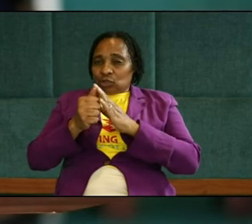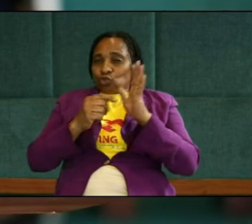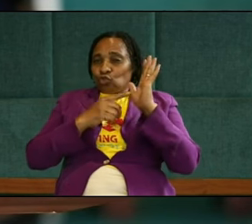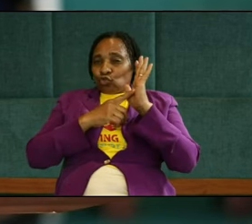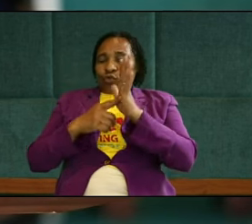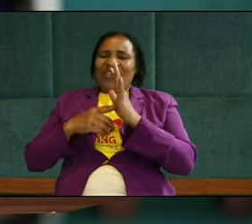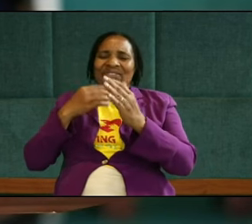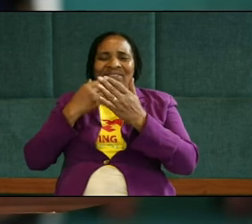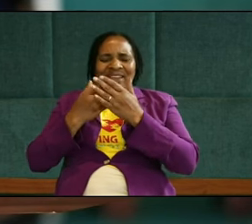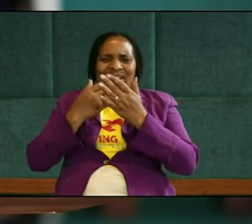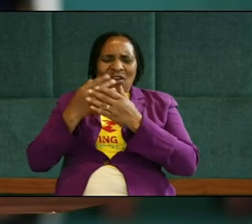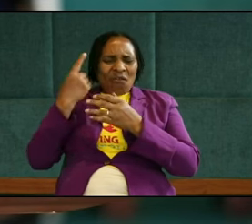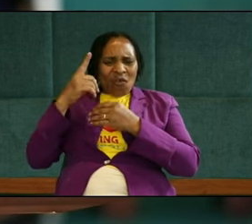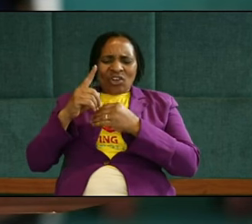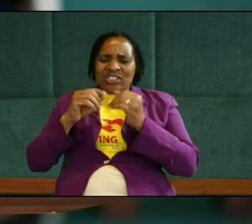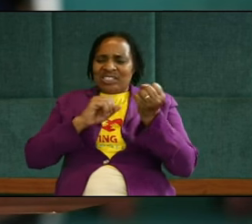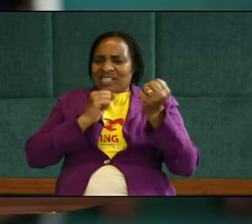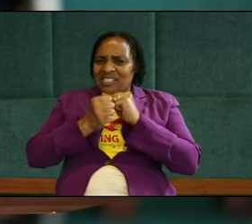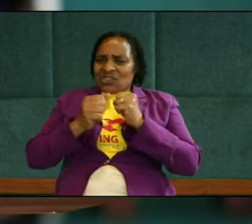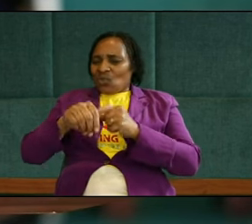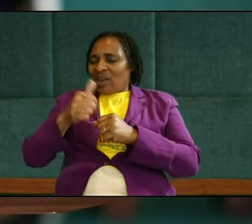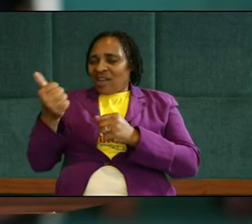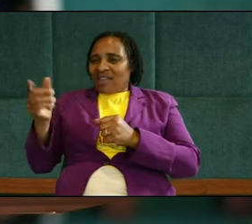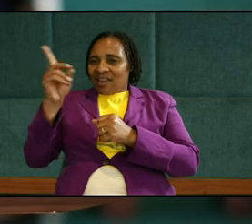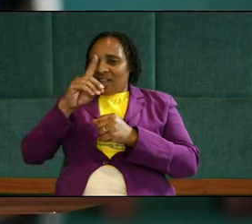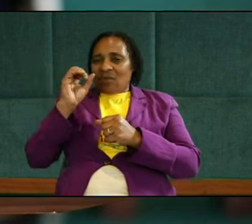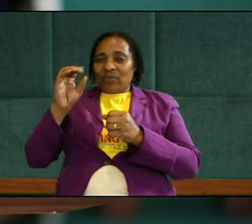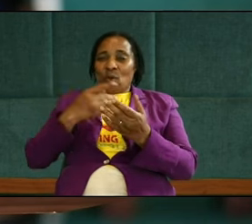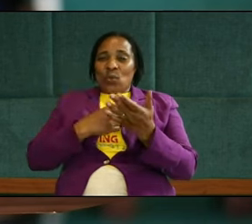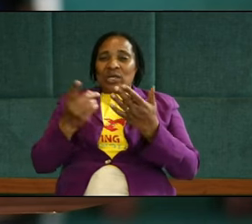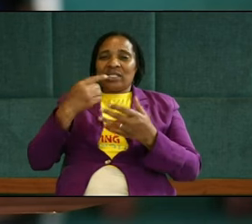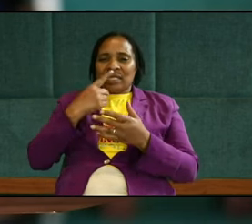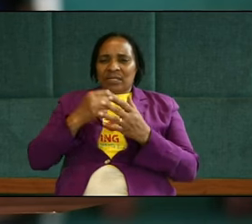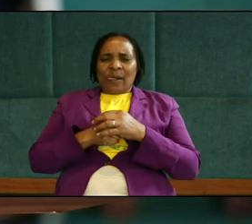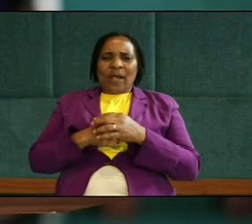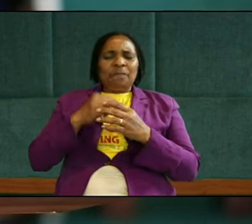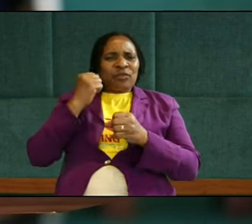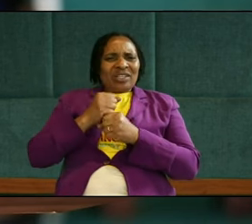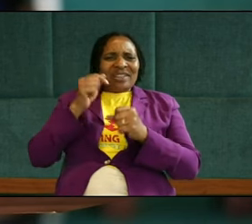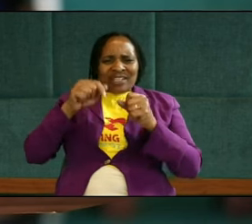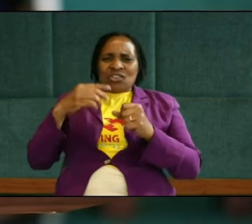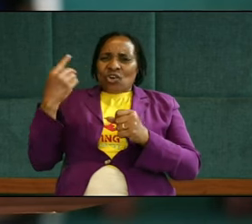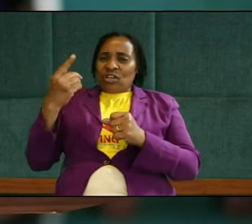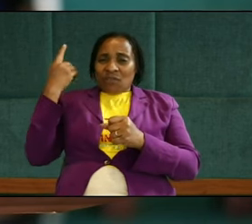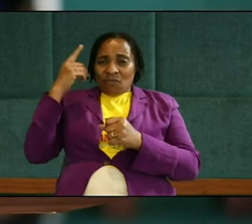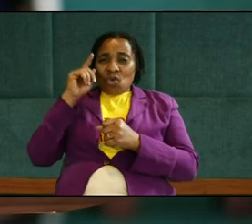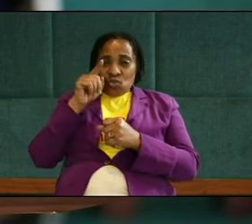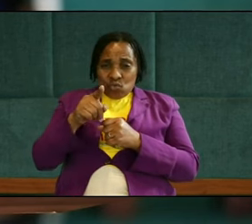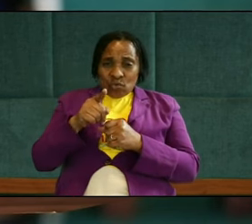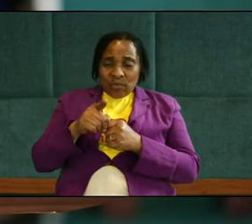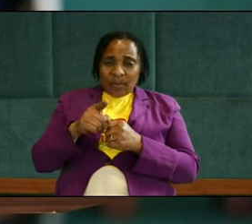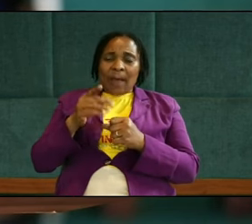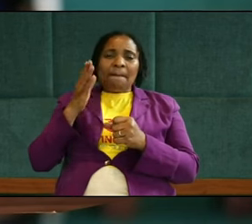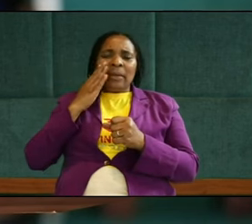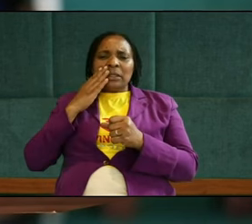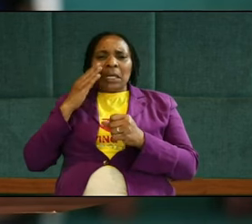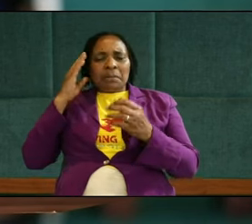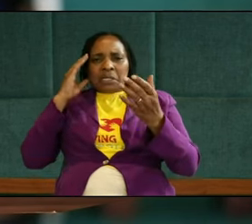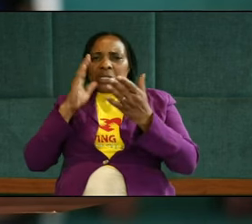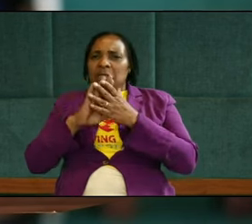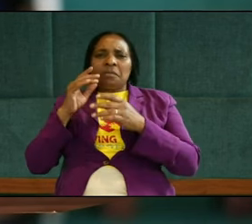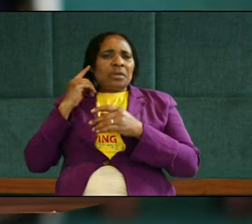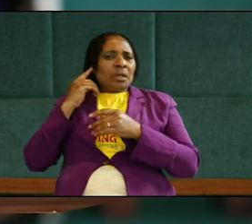for changing the talent show to another day of the week," she said. "I did this only for you," teacher said. Mother couldn't believe her